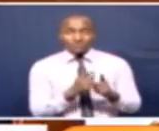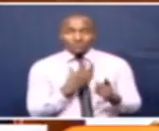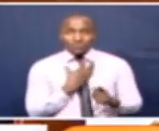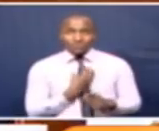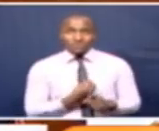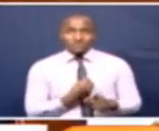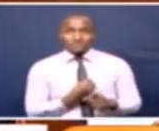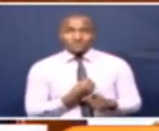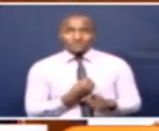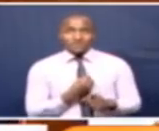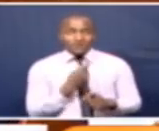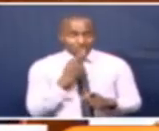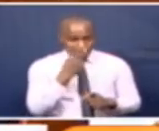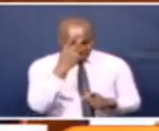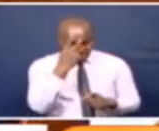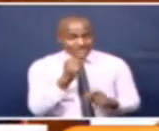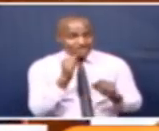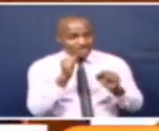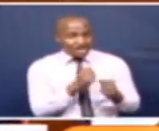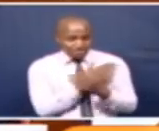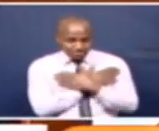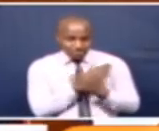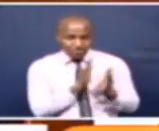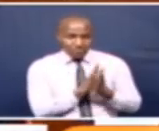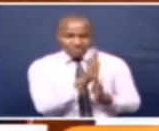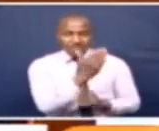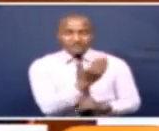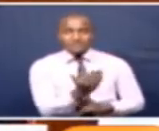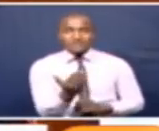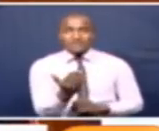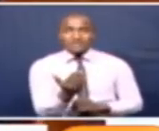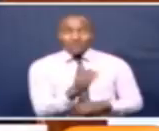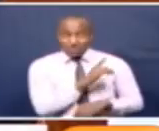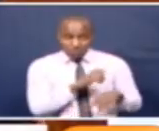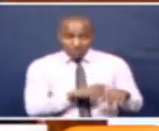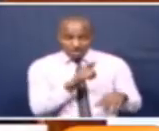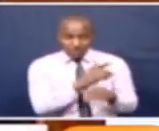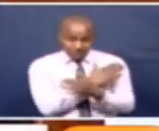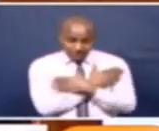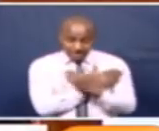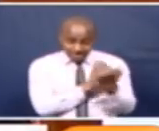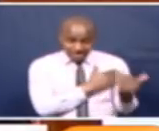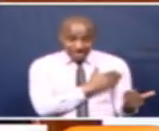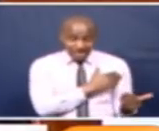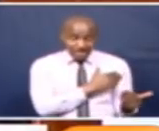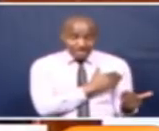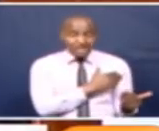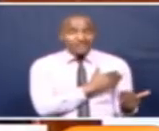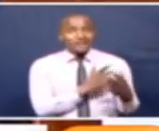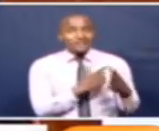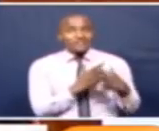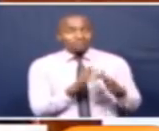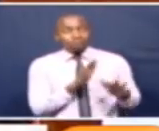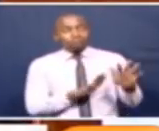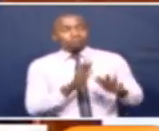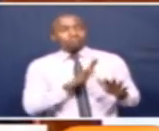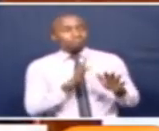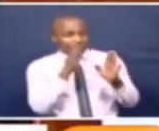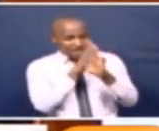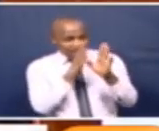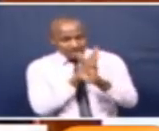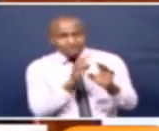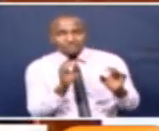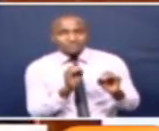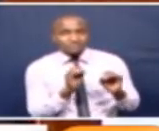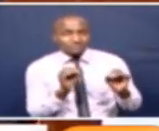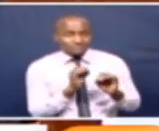that parents befriend their children, because once you are a friend to your child, they are not going to hide mm-hmm. anything